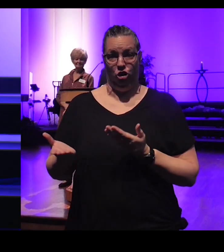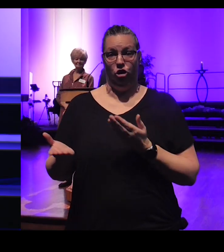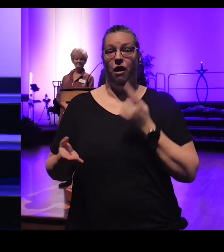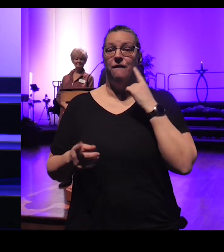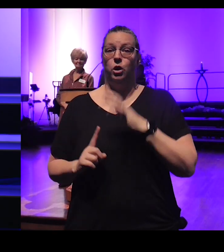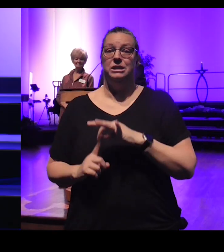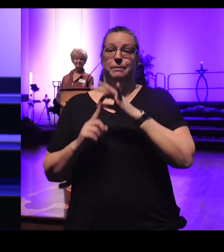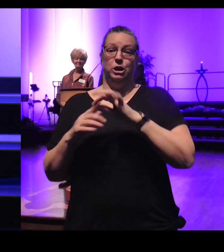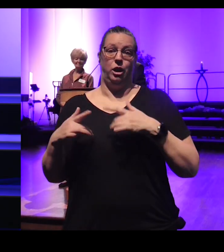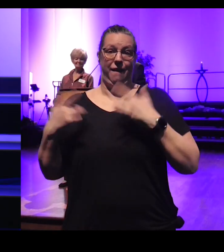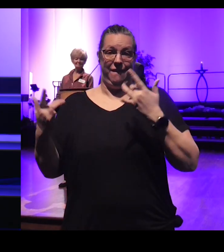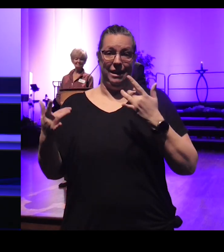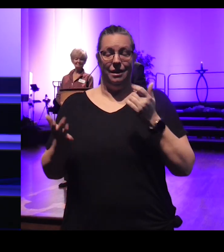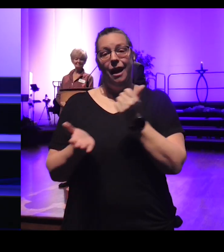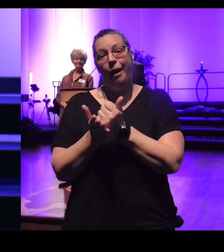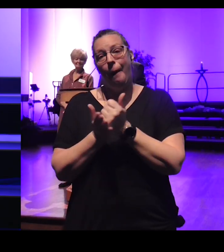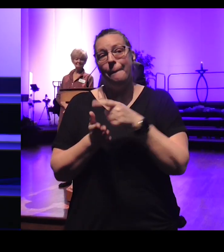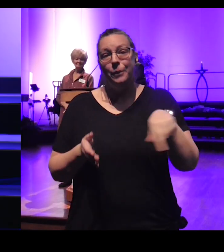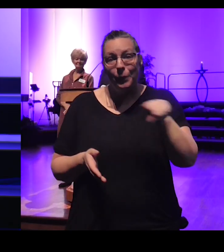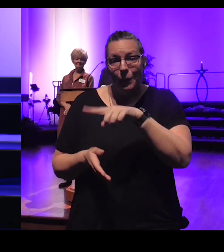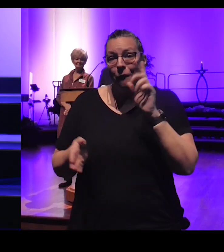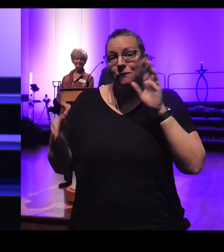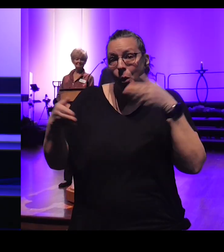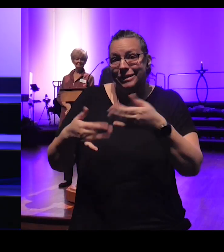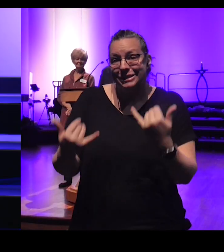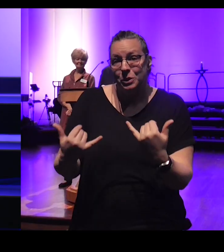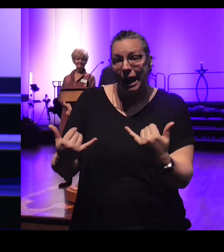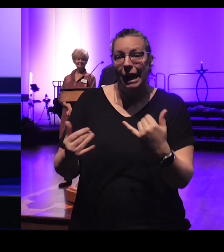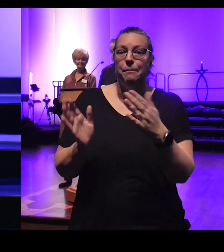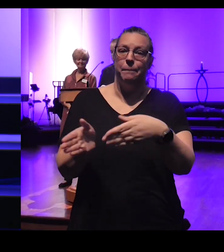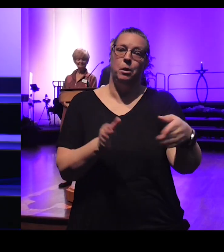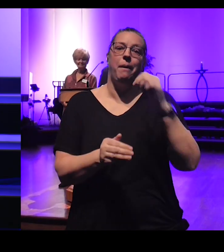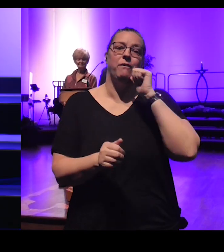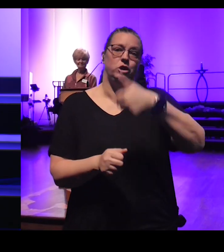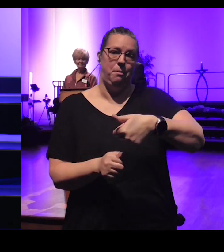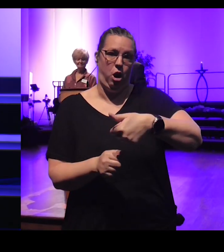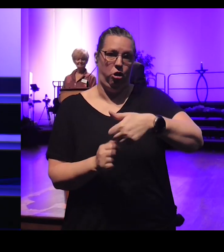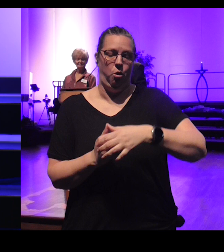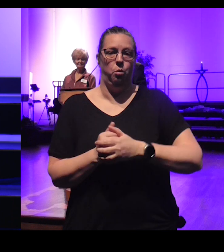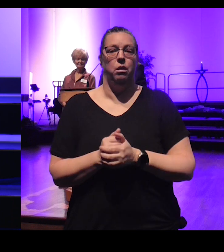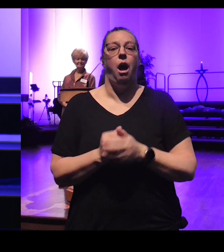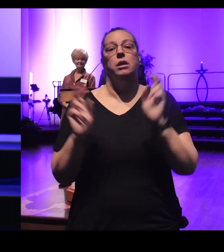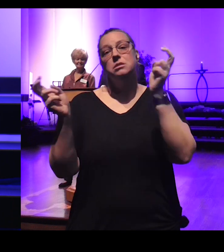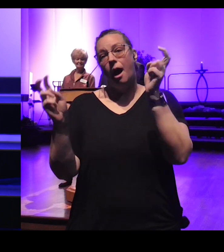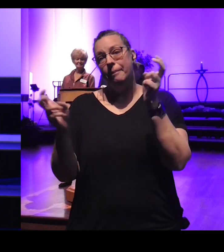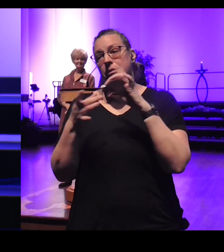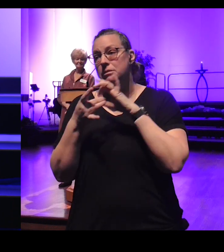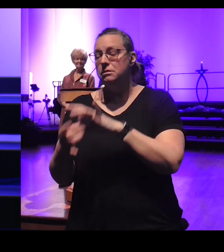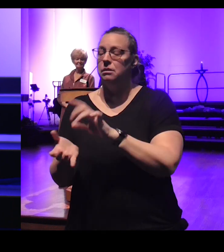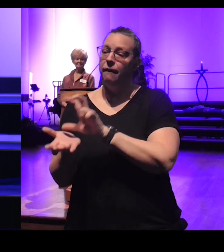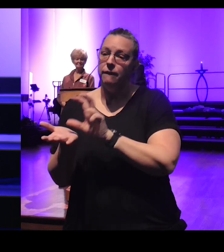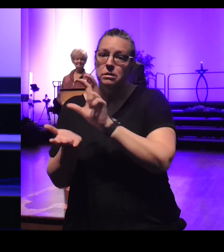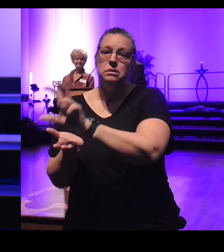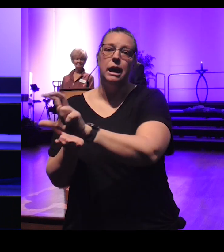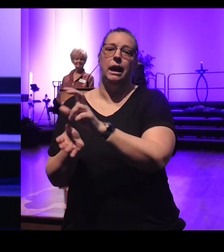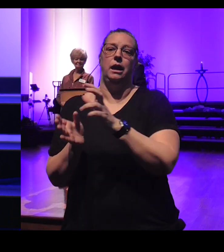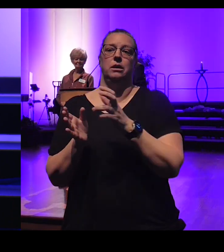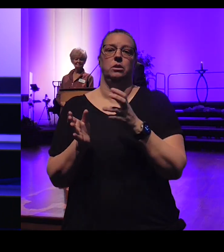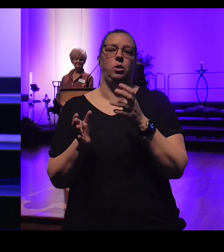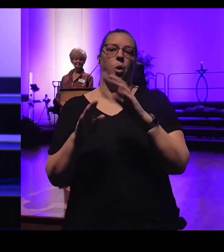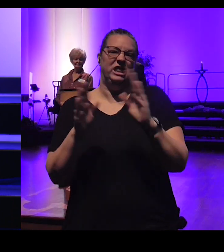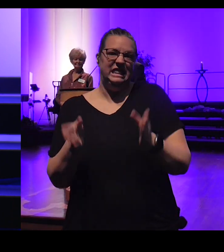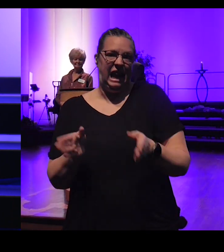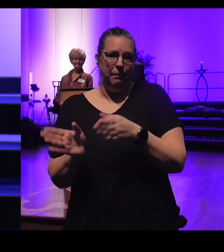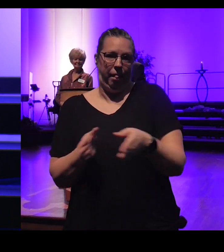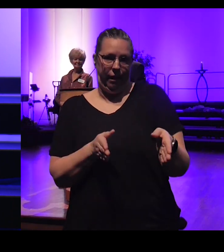special event where they'll help you focus on today and be prepared for tomorrow on topics related to investing and estate planning. Now, the